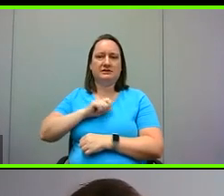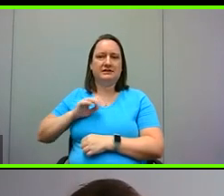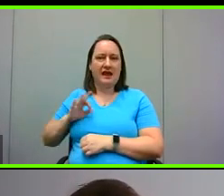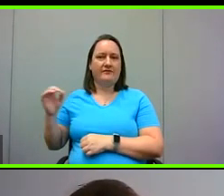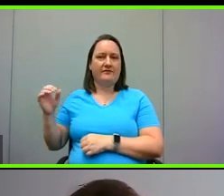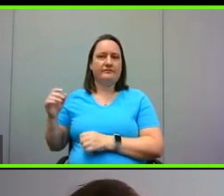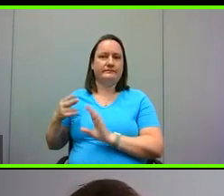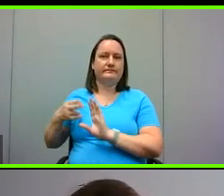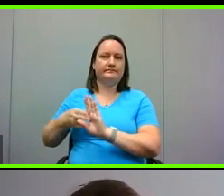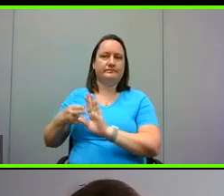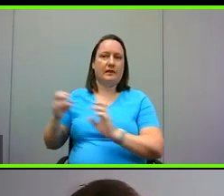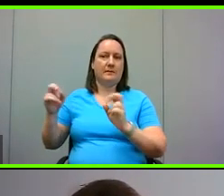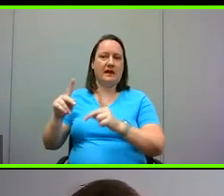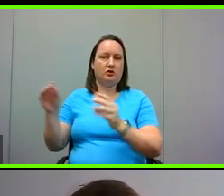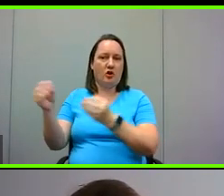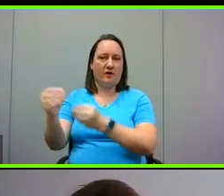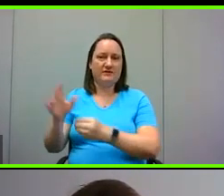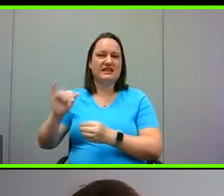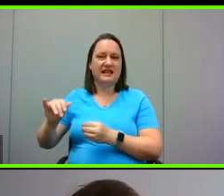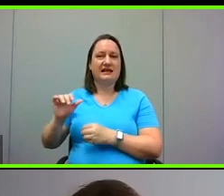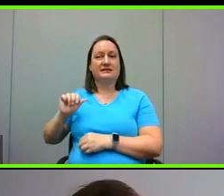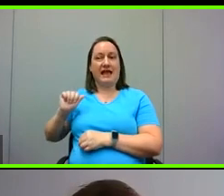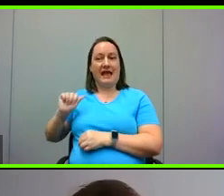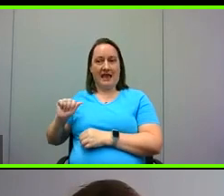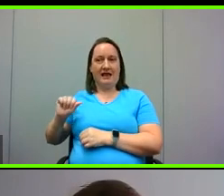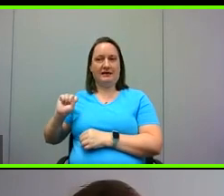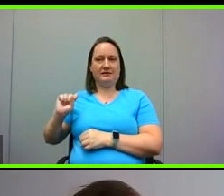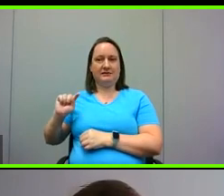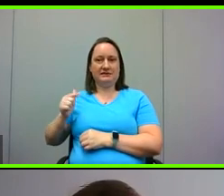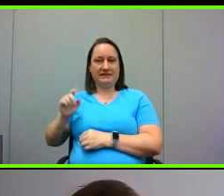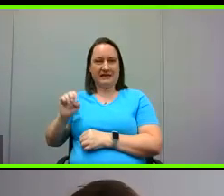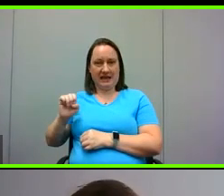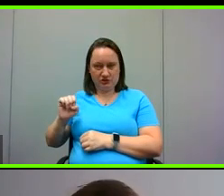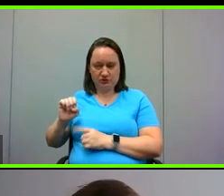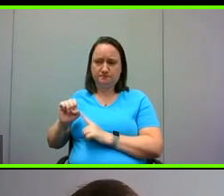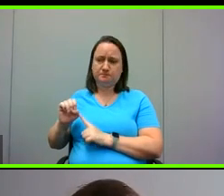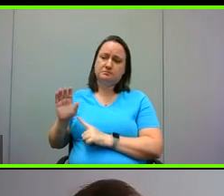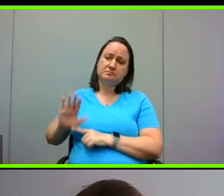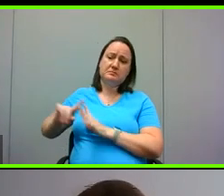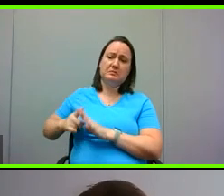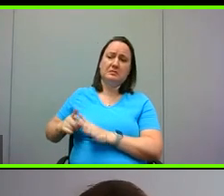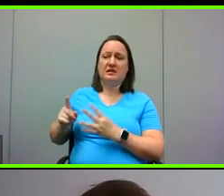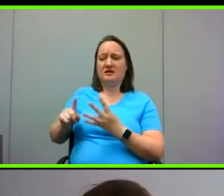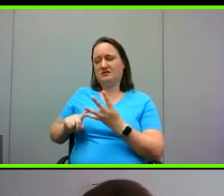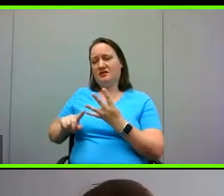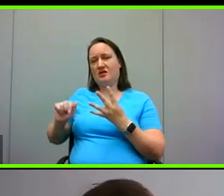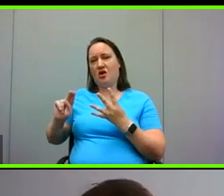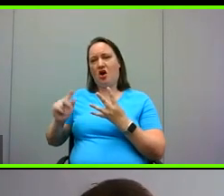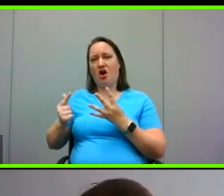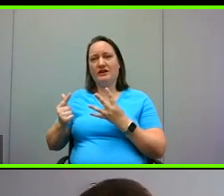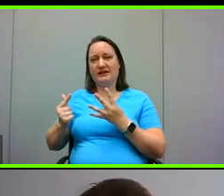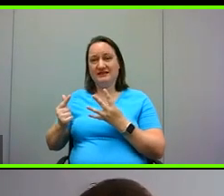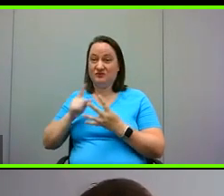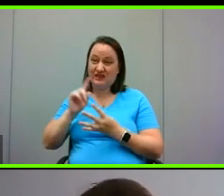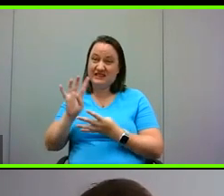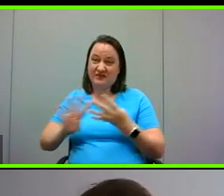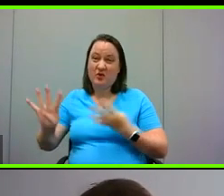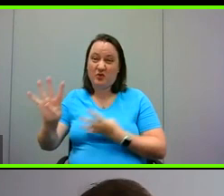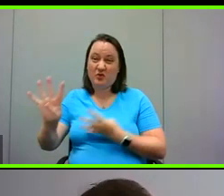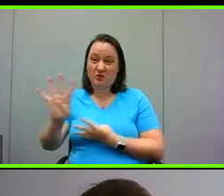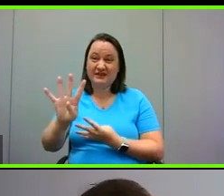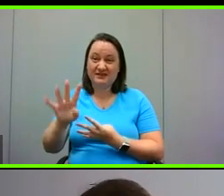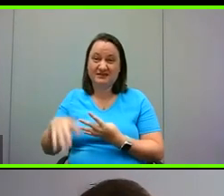at maybe, I said now, the end of August. So that's only like 4 weeks away, believe it or not.